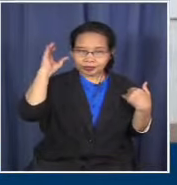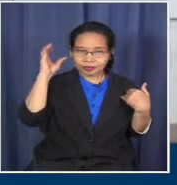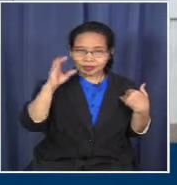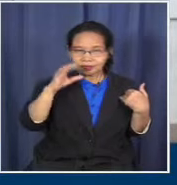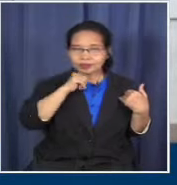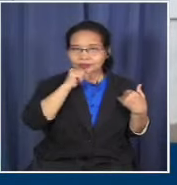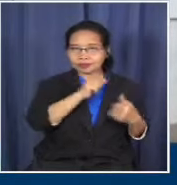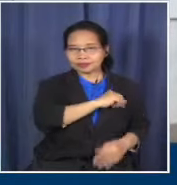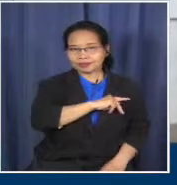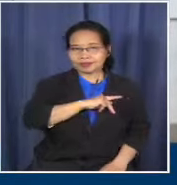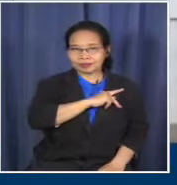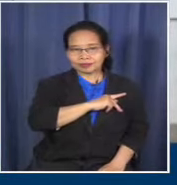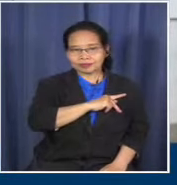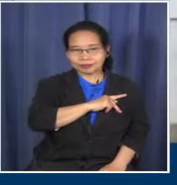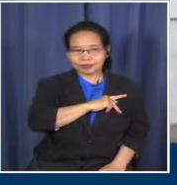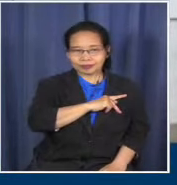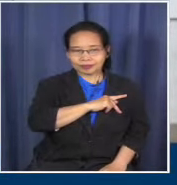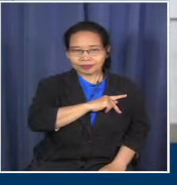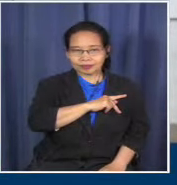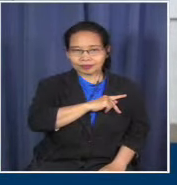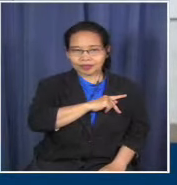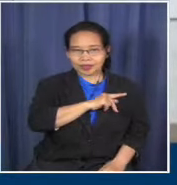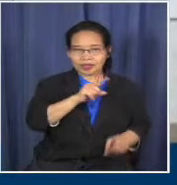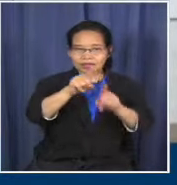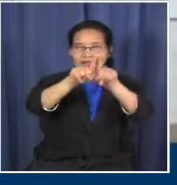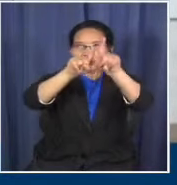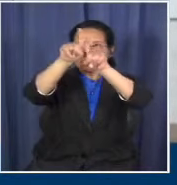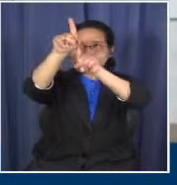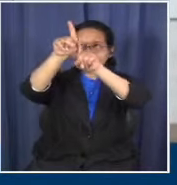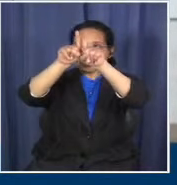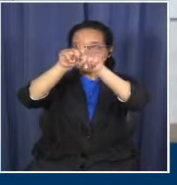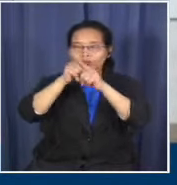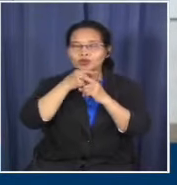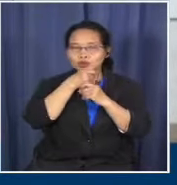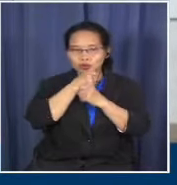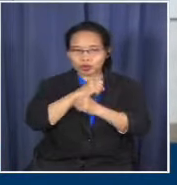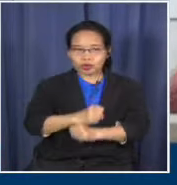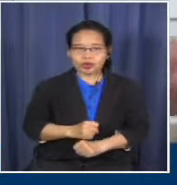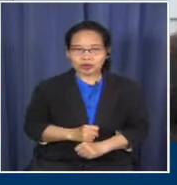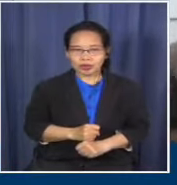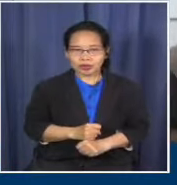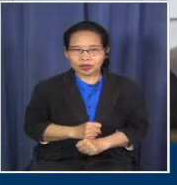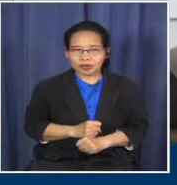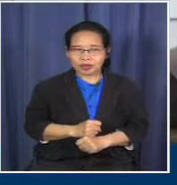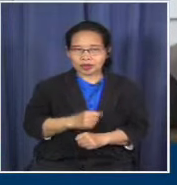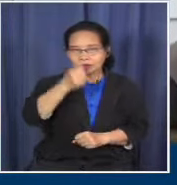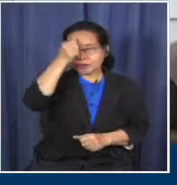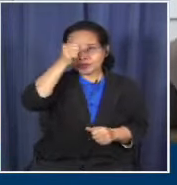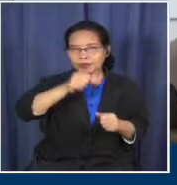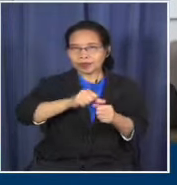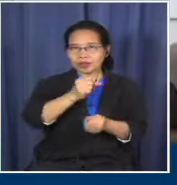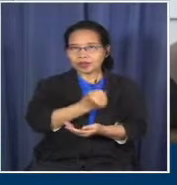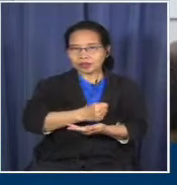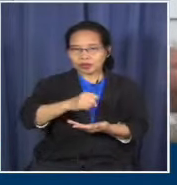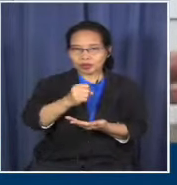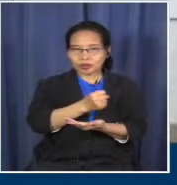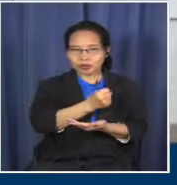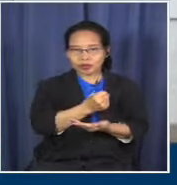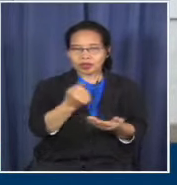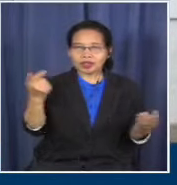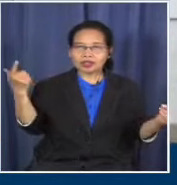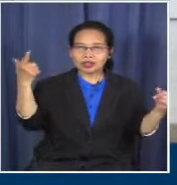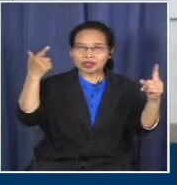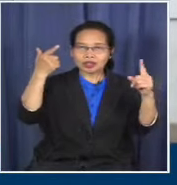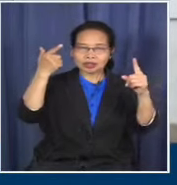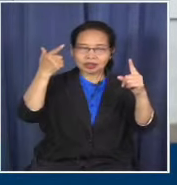When I was a little child, I heard something that I didn't appreciate. Stars grow old. I do remember